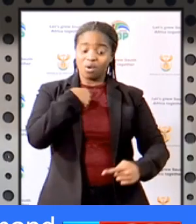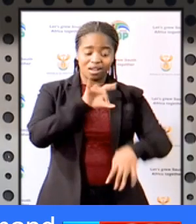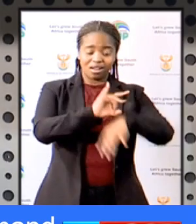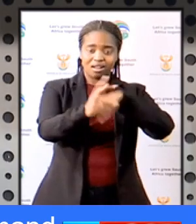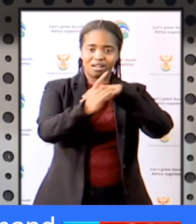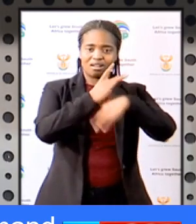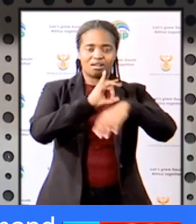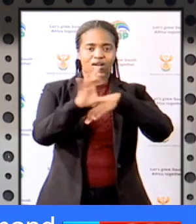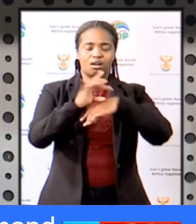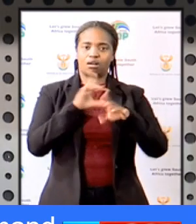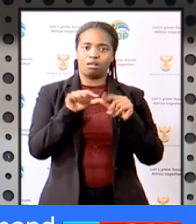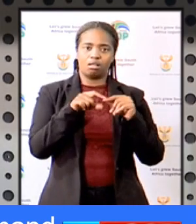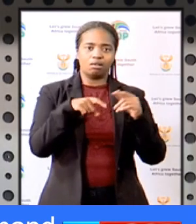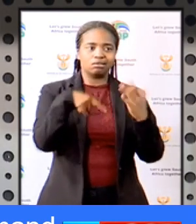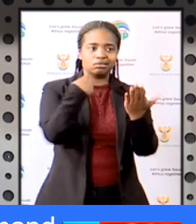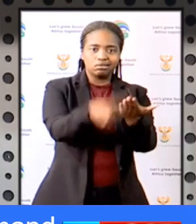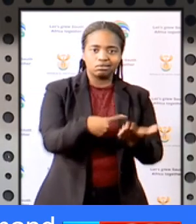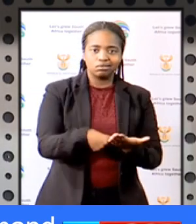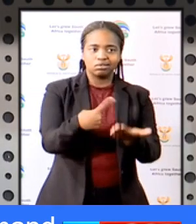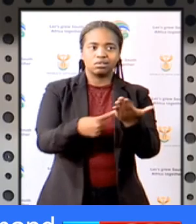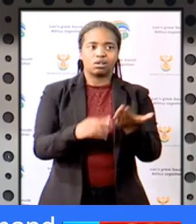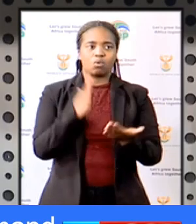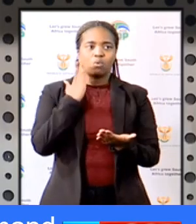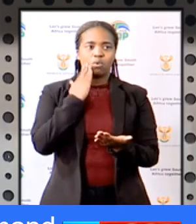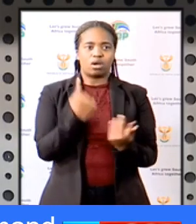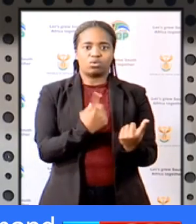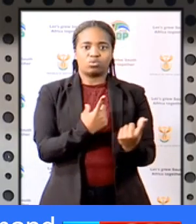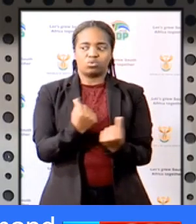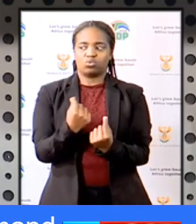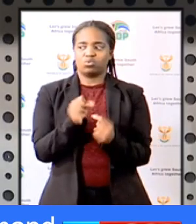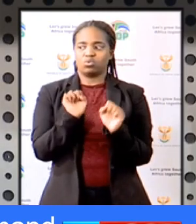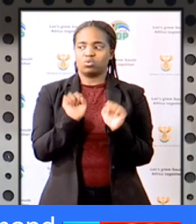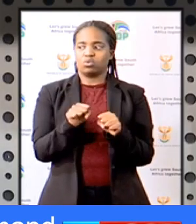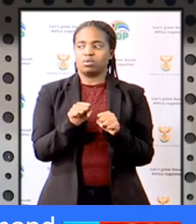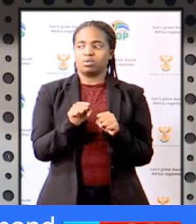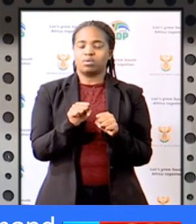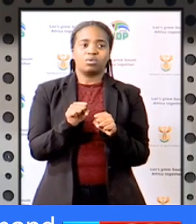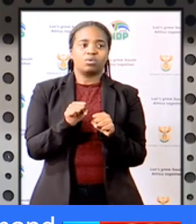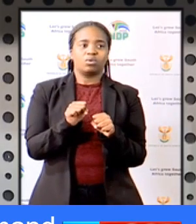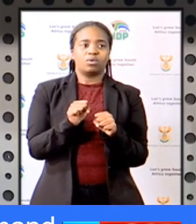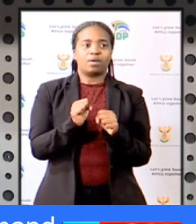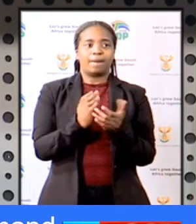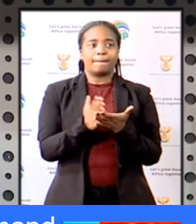is involved in the crafting of the regulations. And then